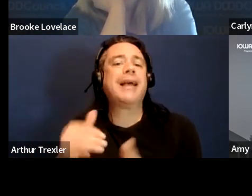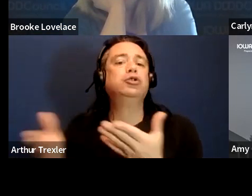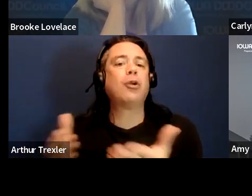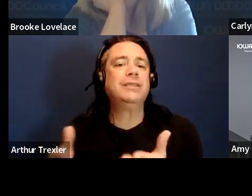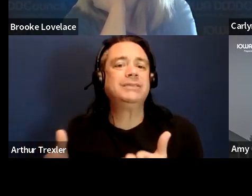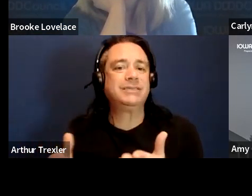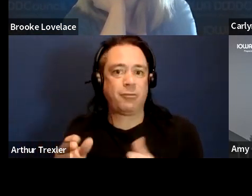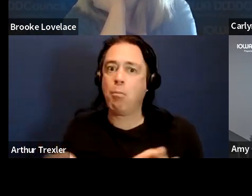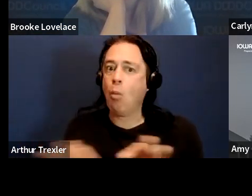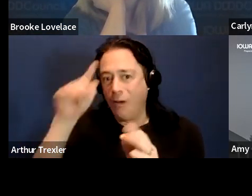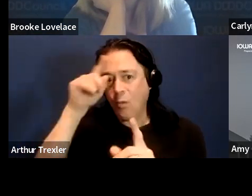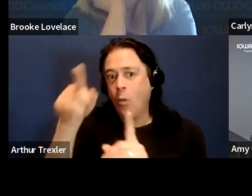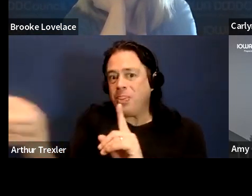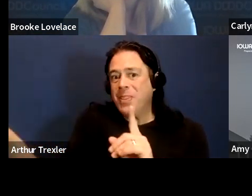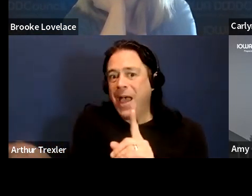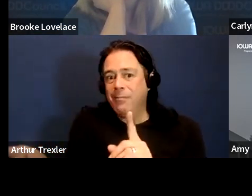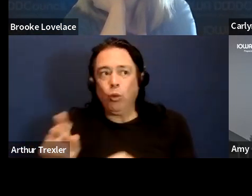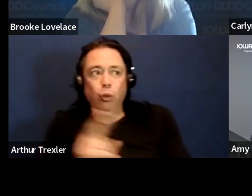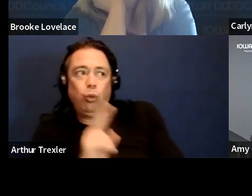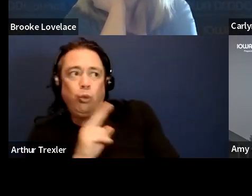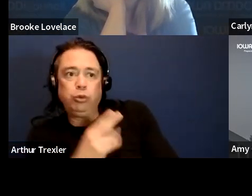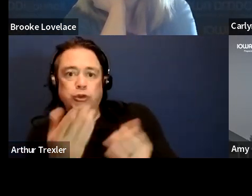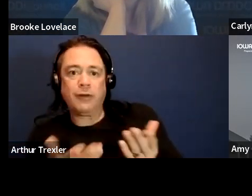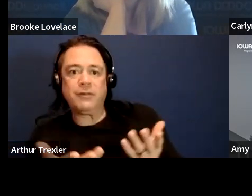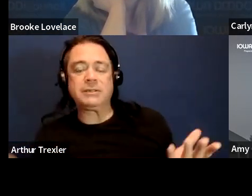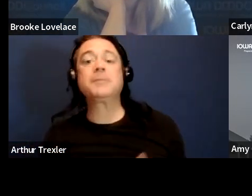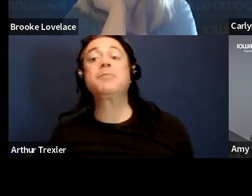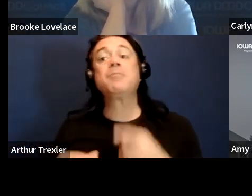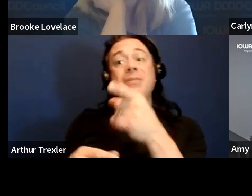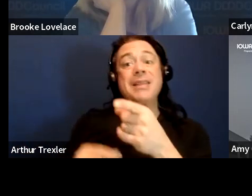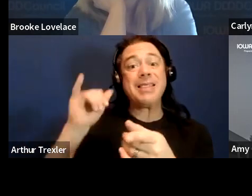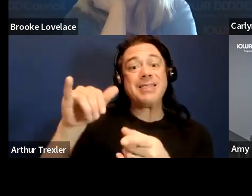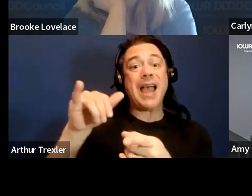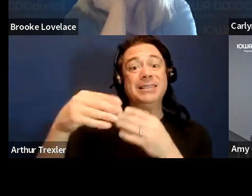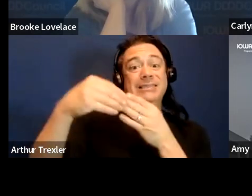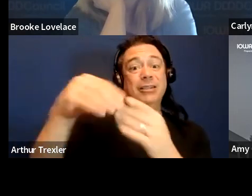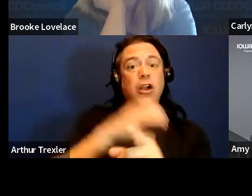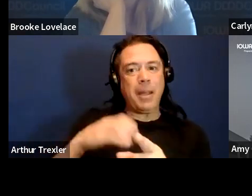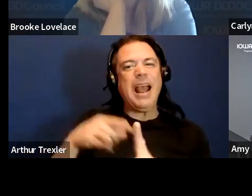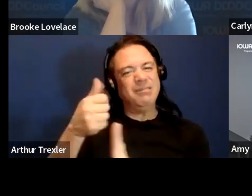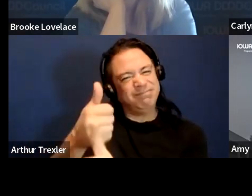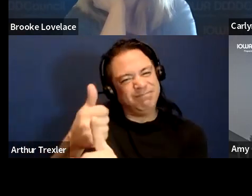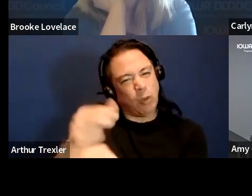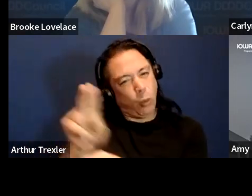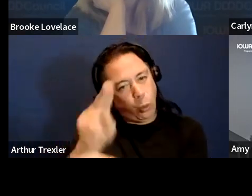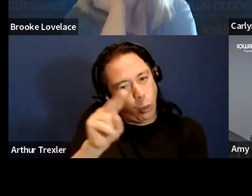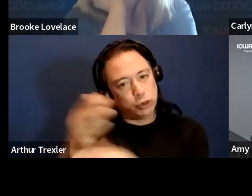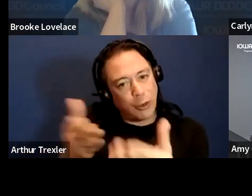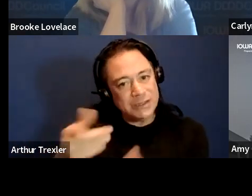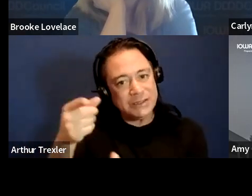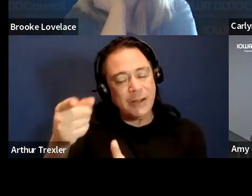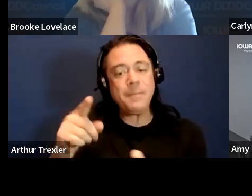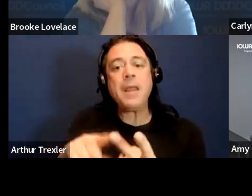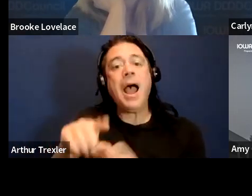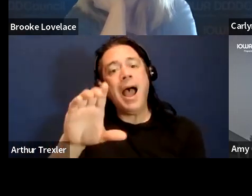So we will have on that steering committee people who use community-based services, caregivers of people